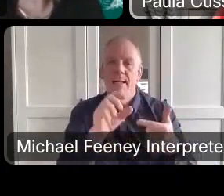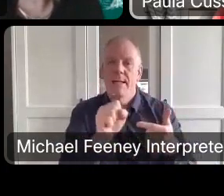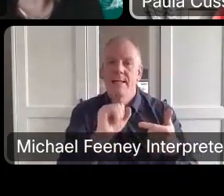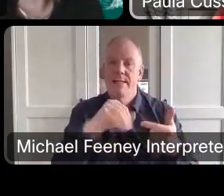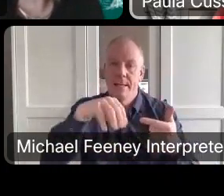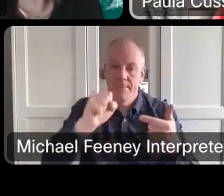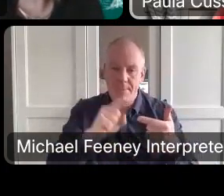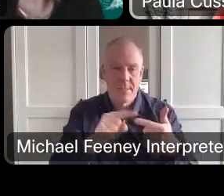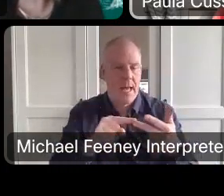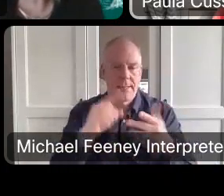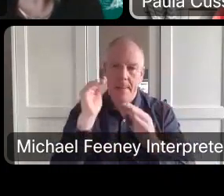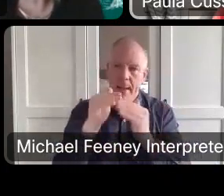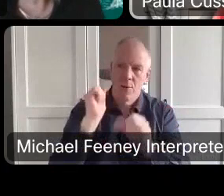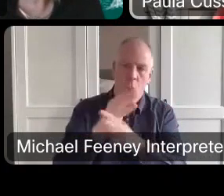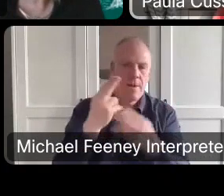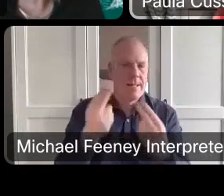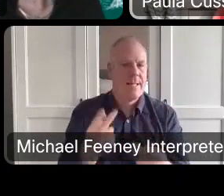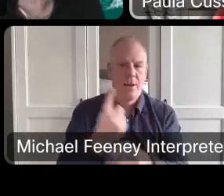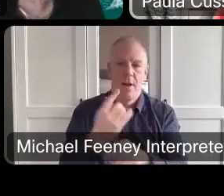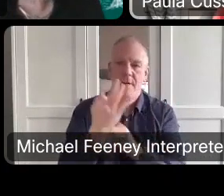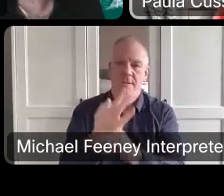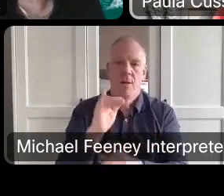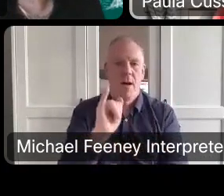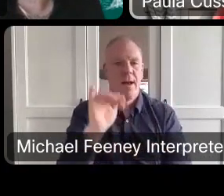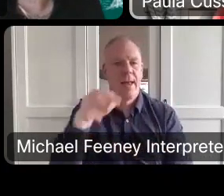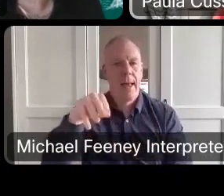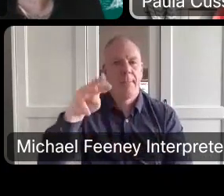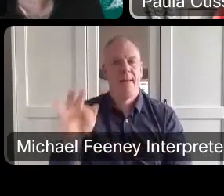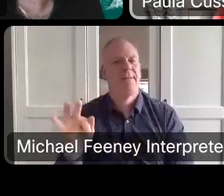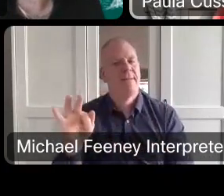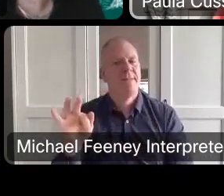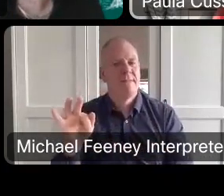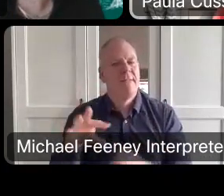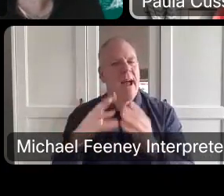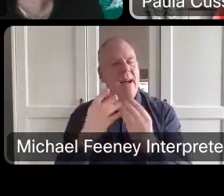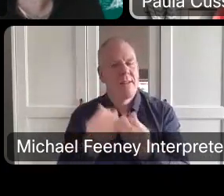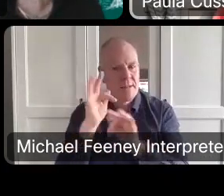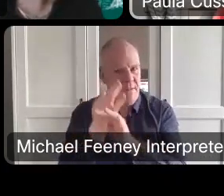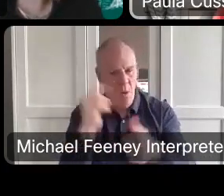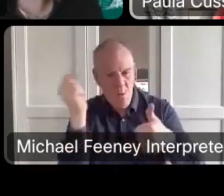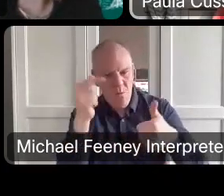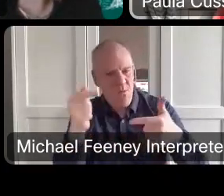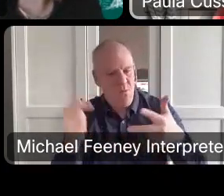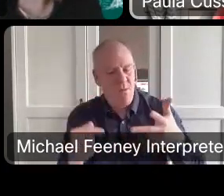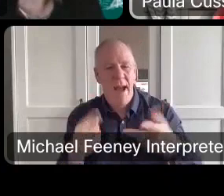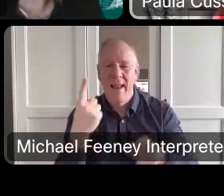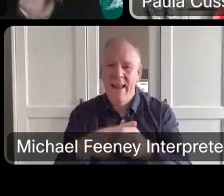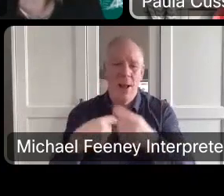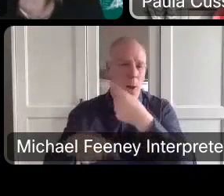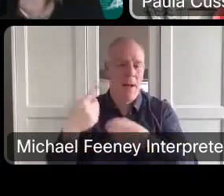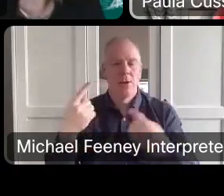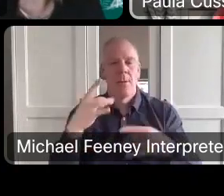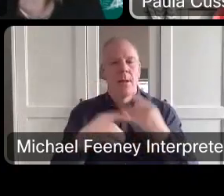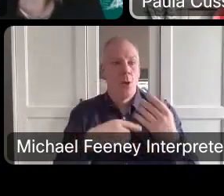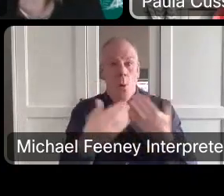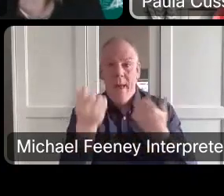the requirements, as I say, as per the IMF with that. So again, going back to that whole idea of integrating